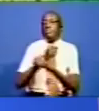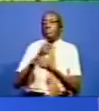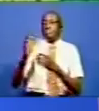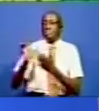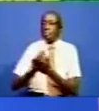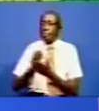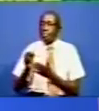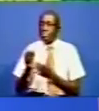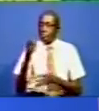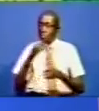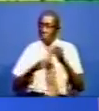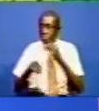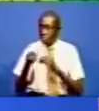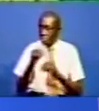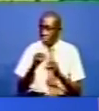by corruption?